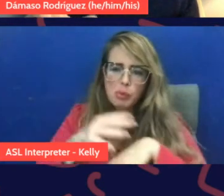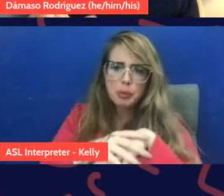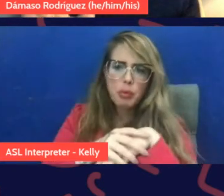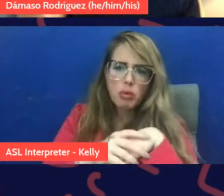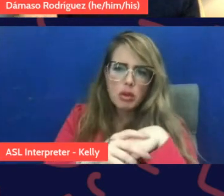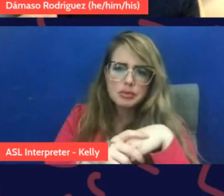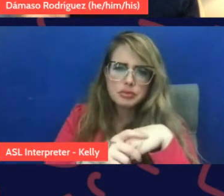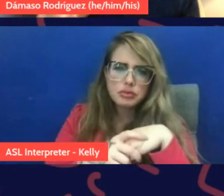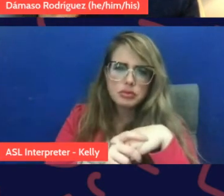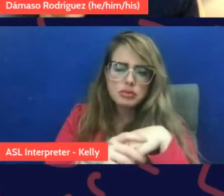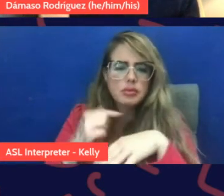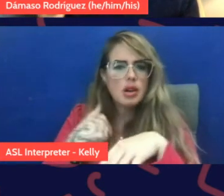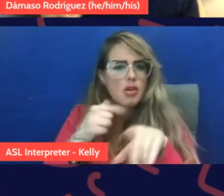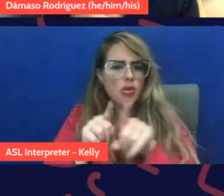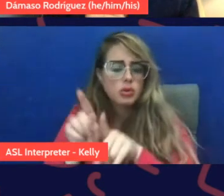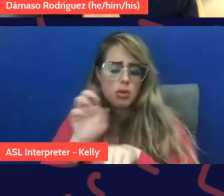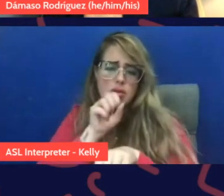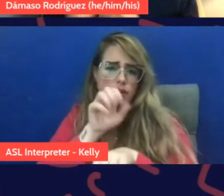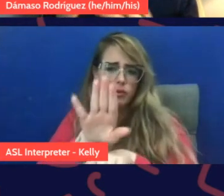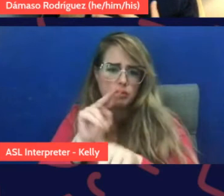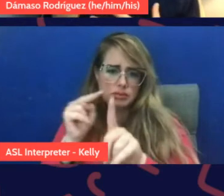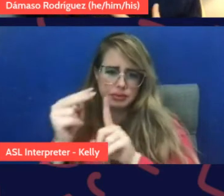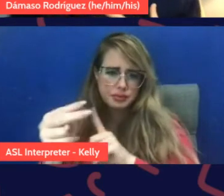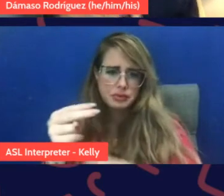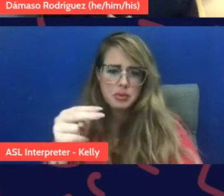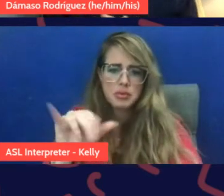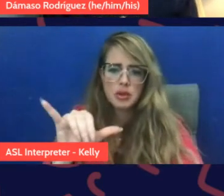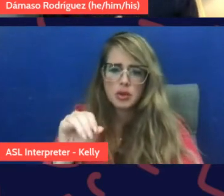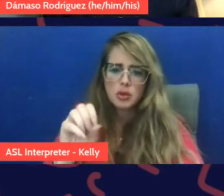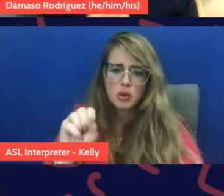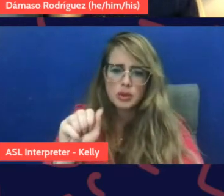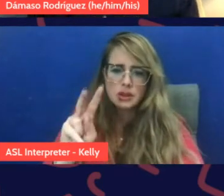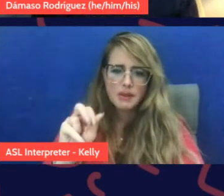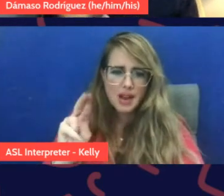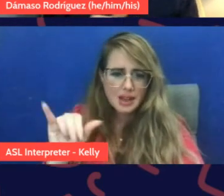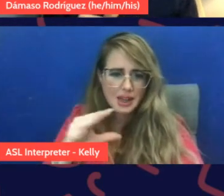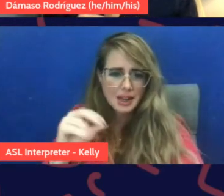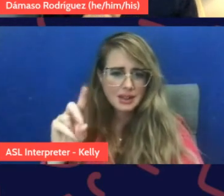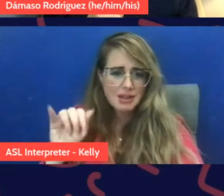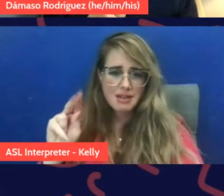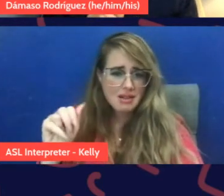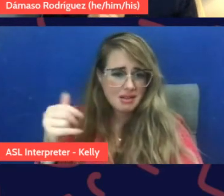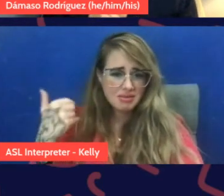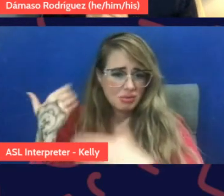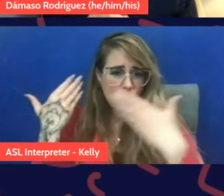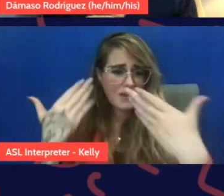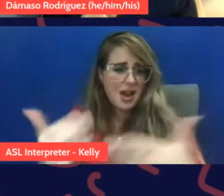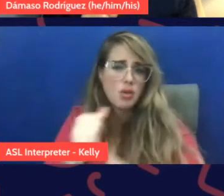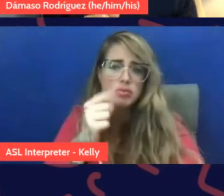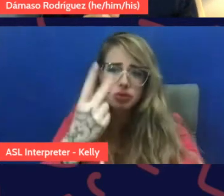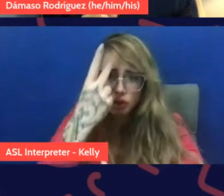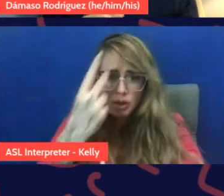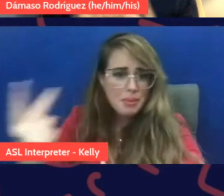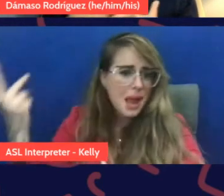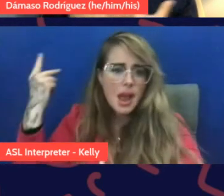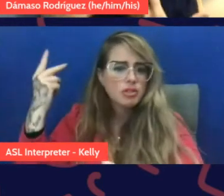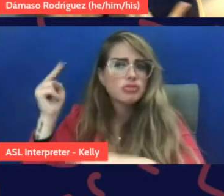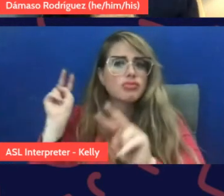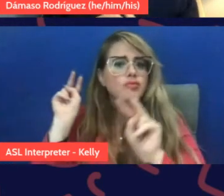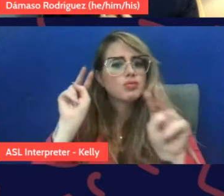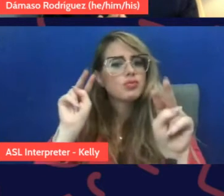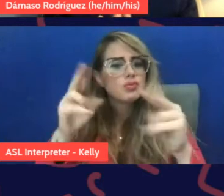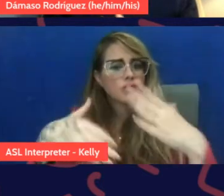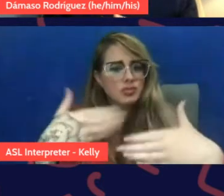kind of, I also love your point of view, Yosvani and Diana, about, like, you know, moving on and not looking back like the birds. But there's